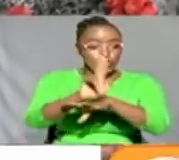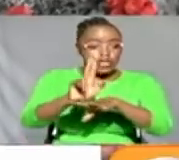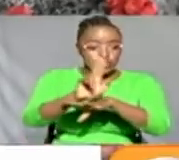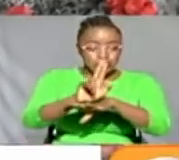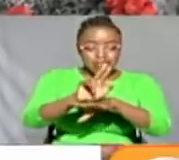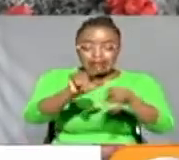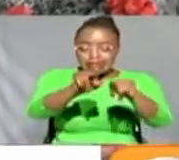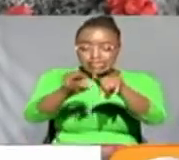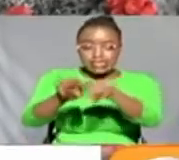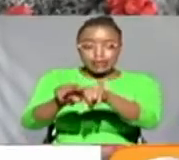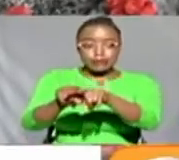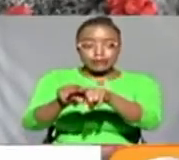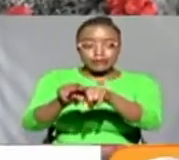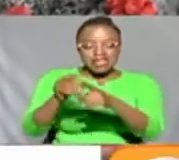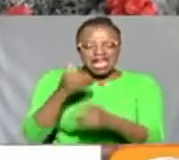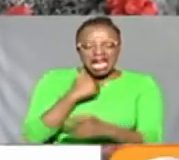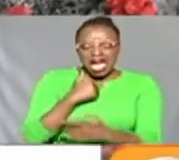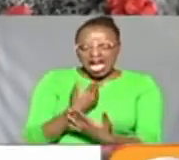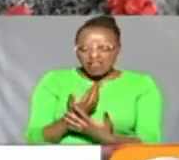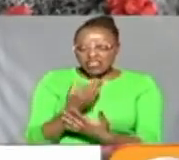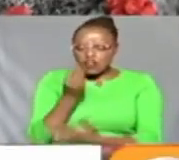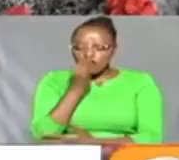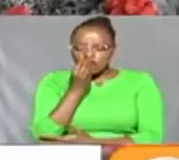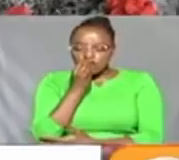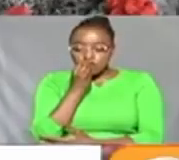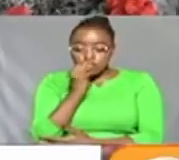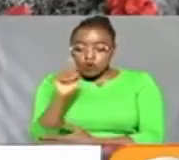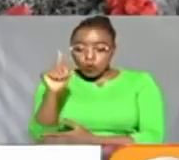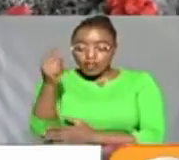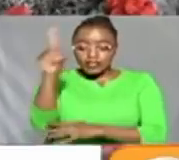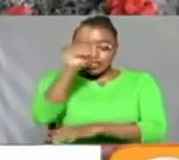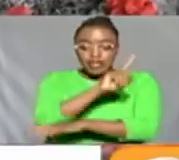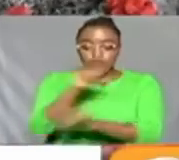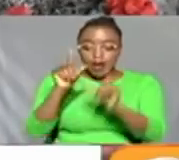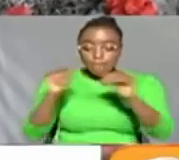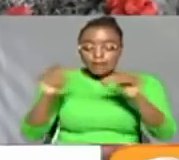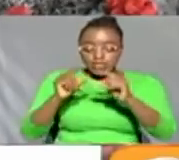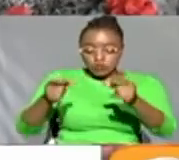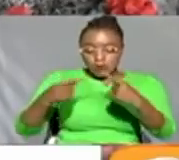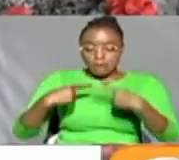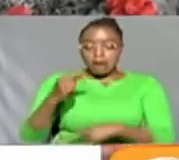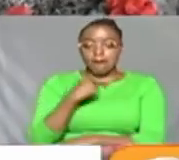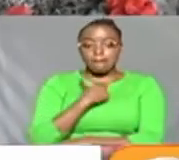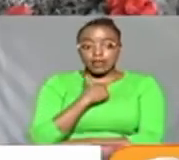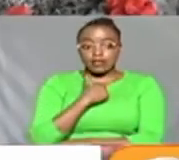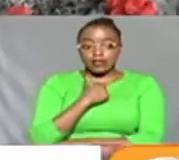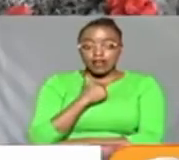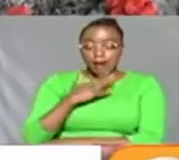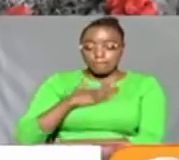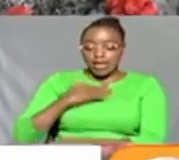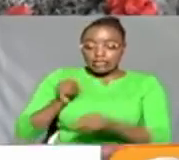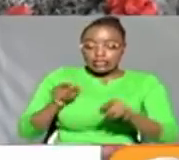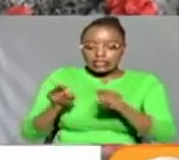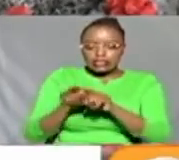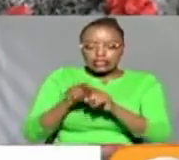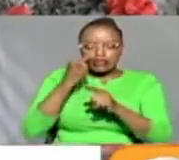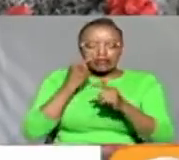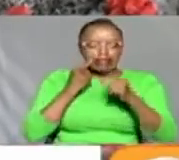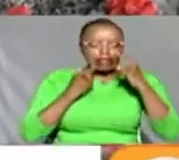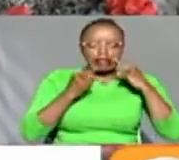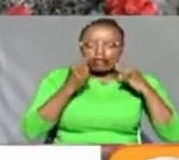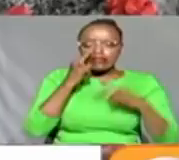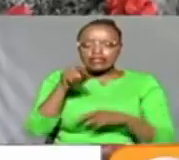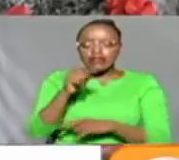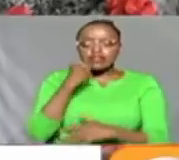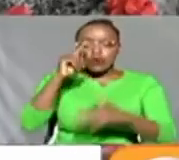Still on to having a meal a day. I got a message today from my baby sister. She was crying. All she